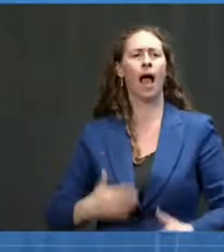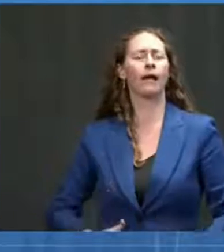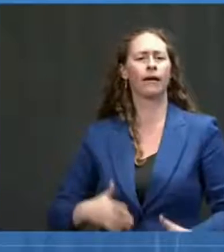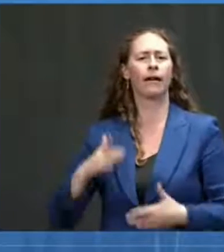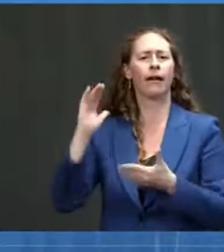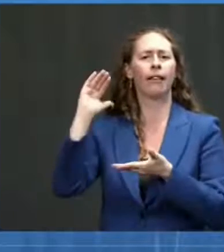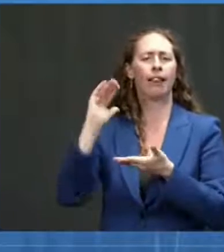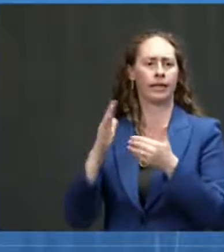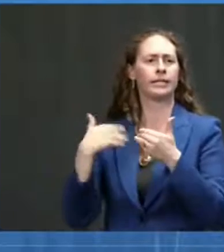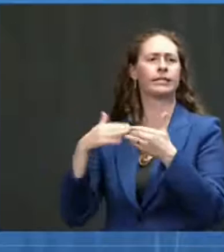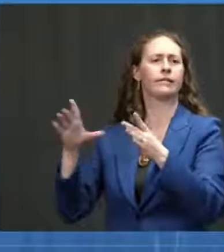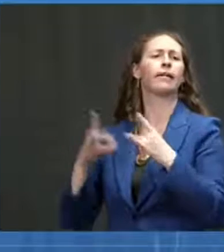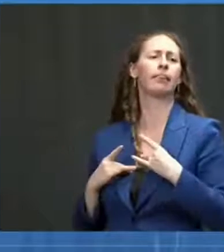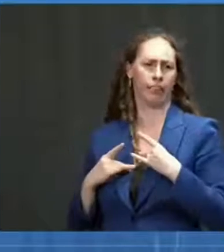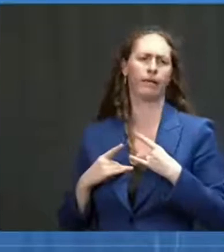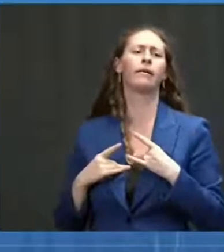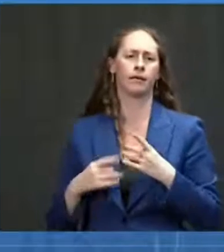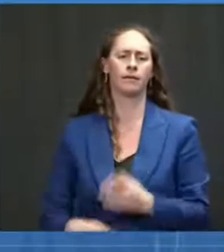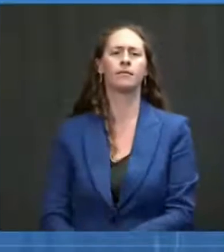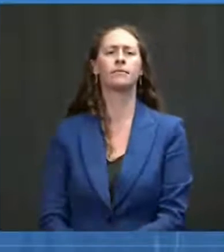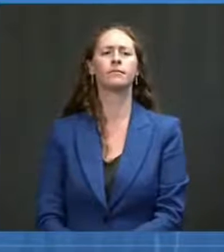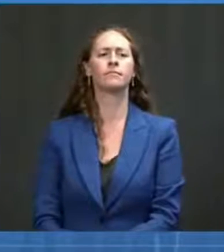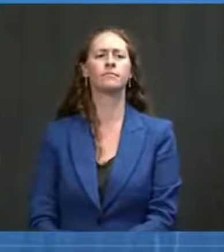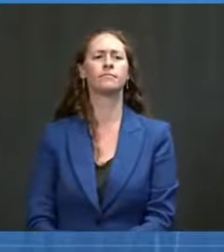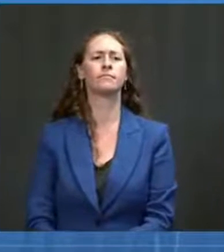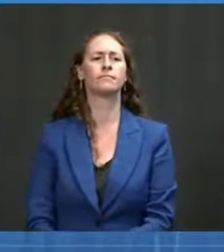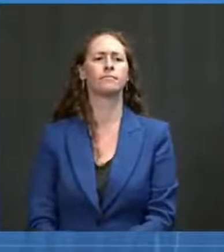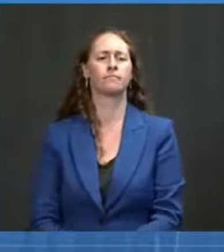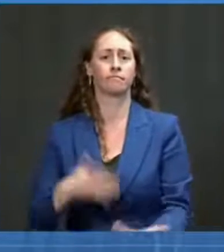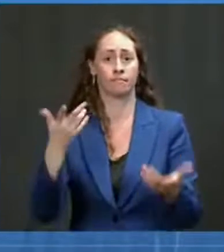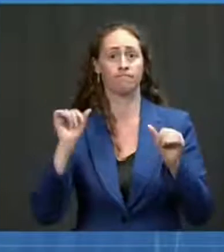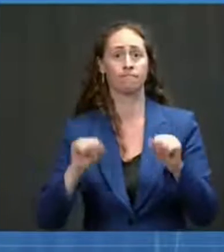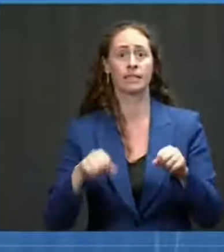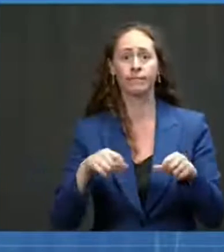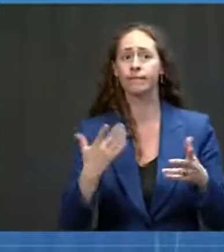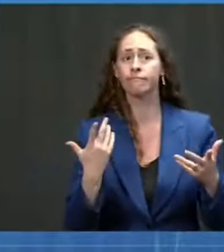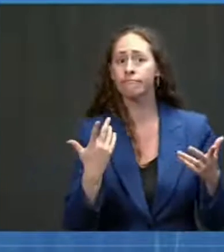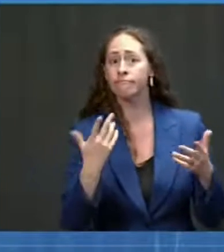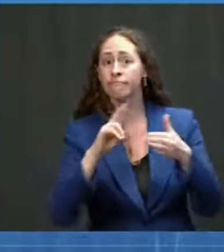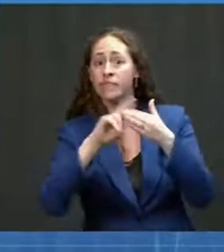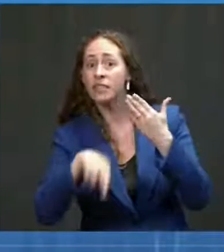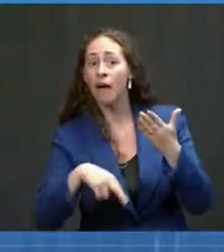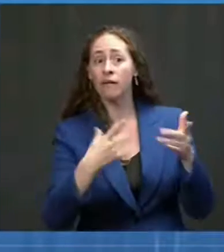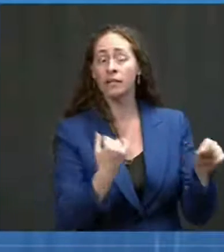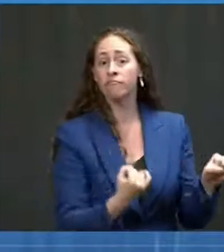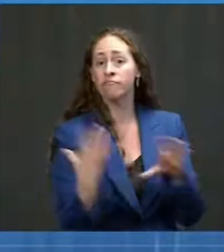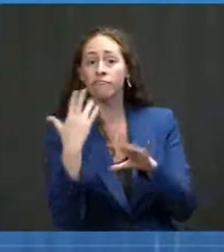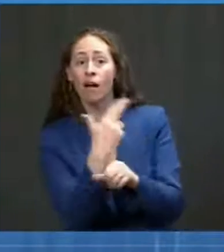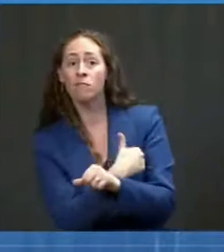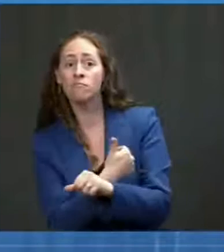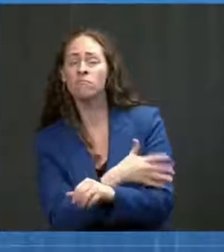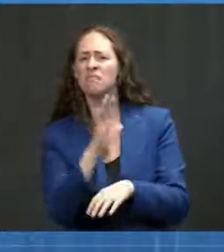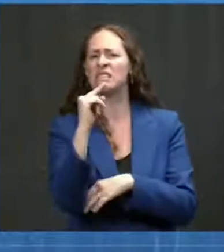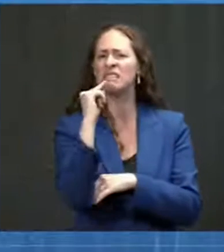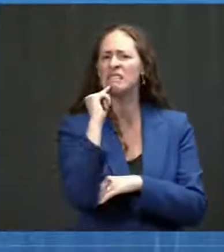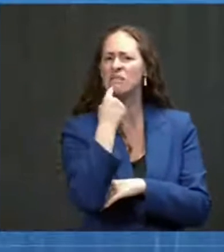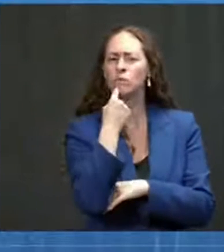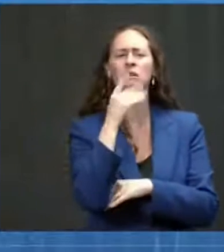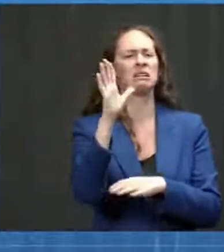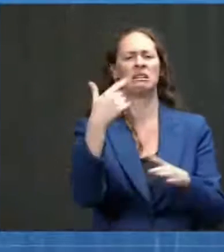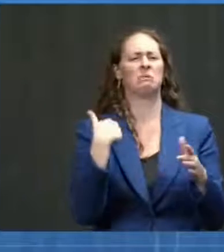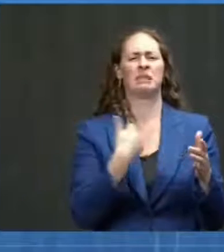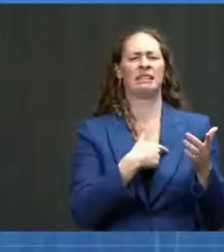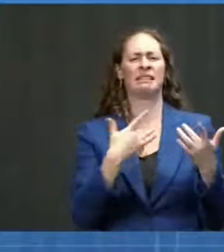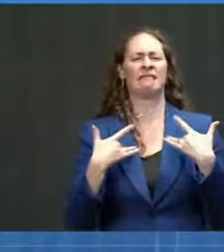disease, hospitalization, and death. That is why today we are announcing our plan to stay ahead of